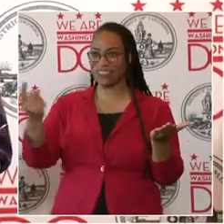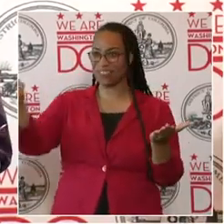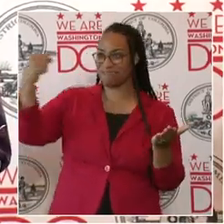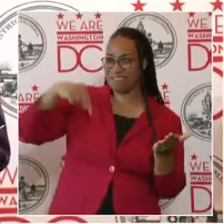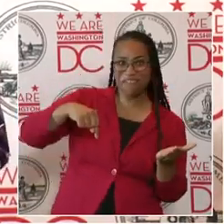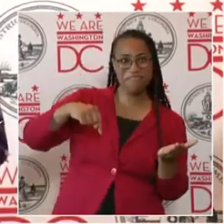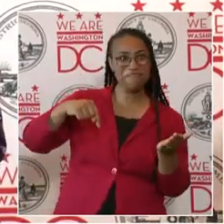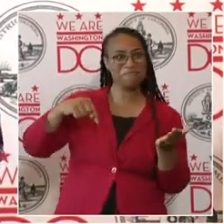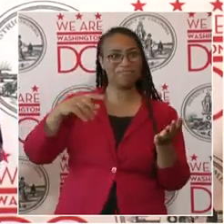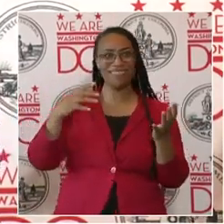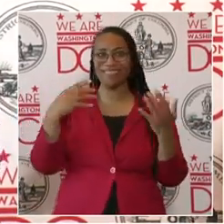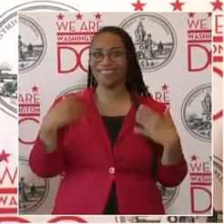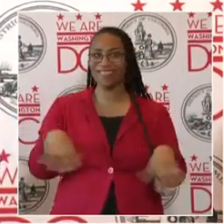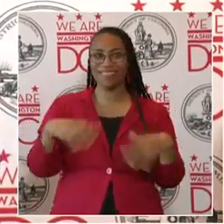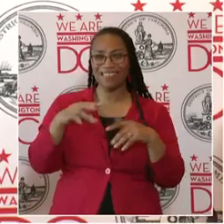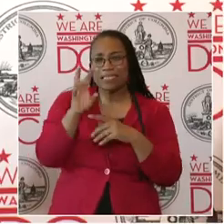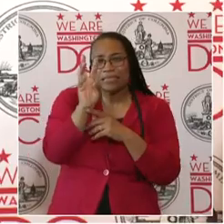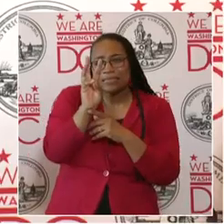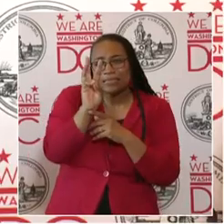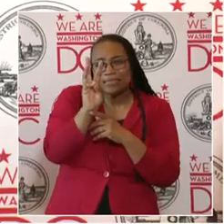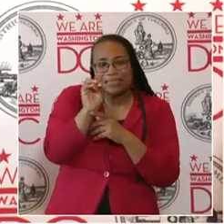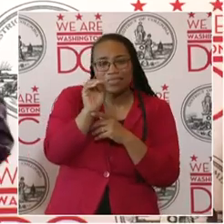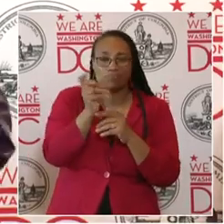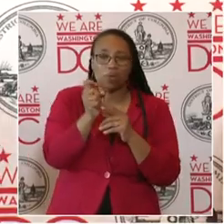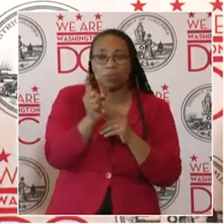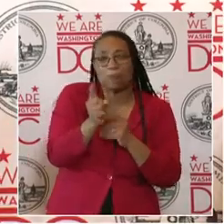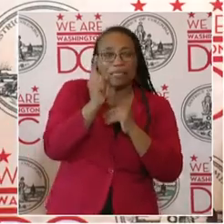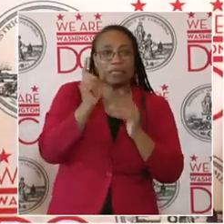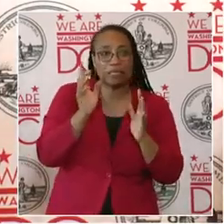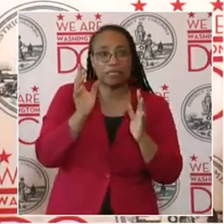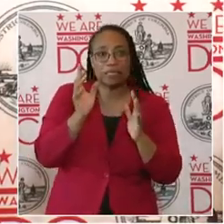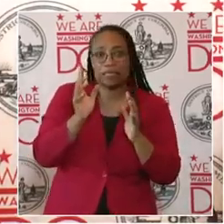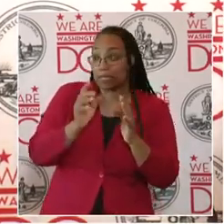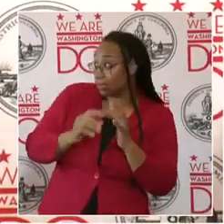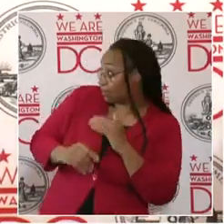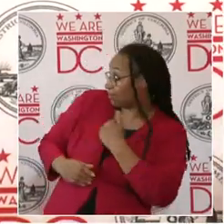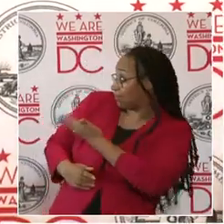60 seconds of remarks. We're going to start with Simone Sanders Townsend.